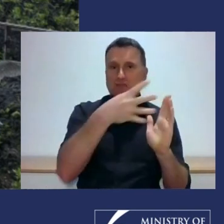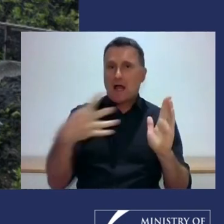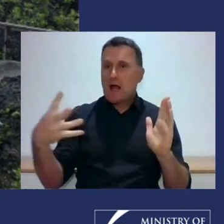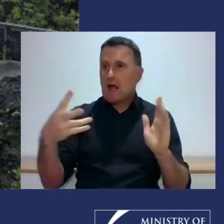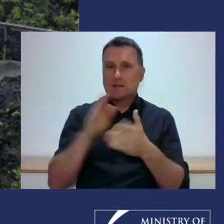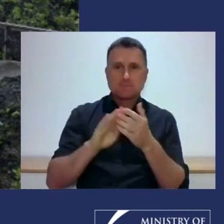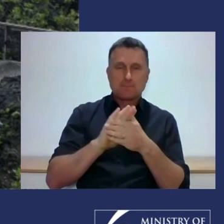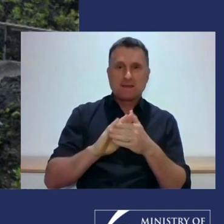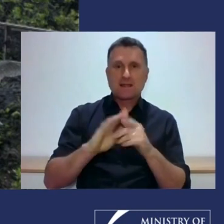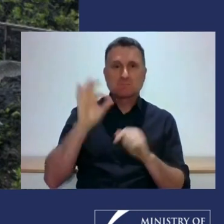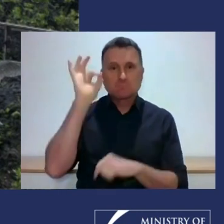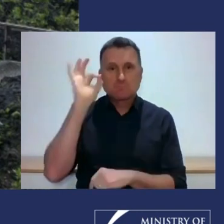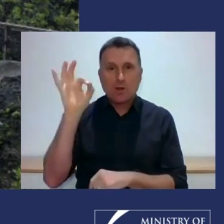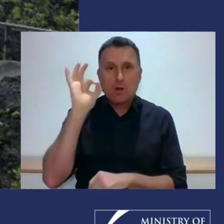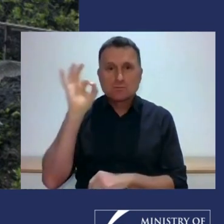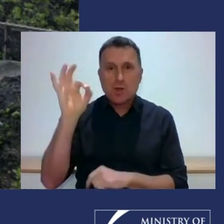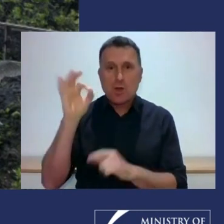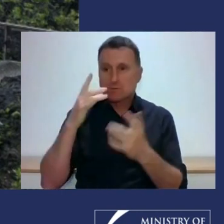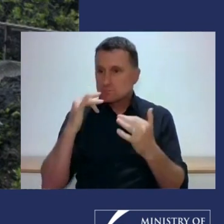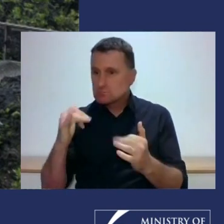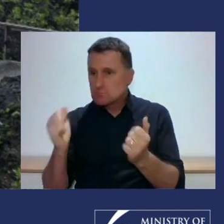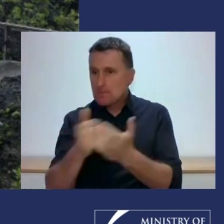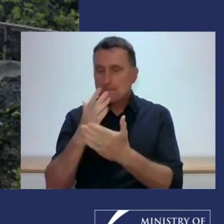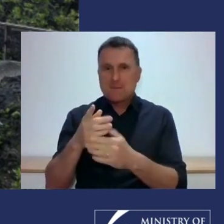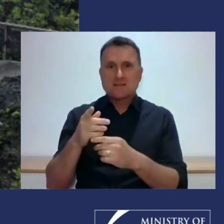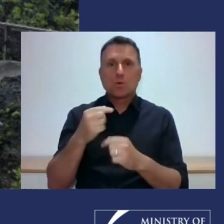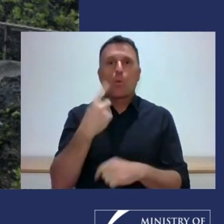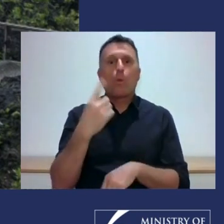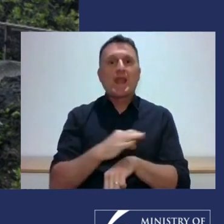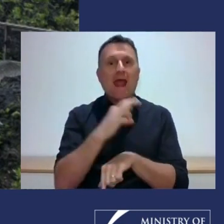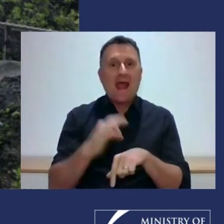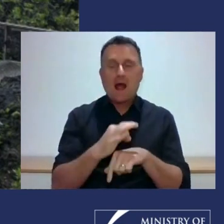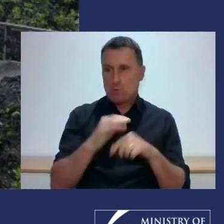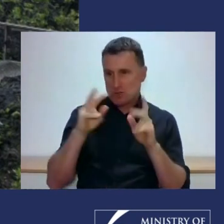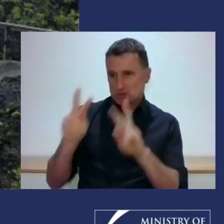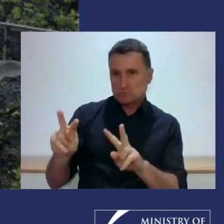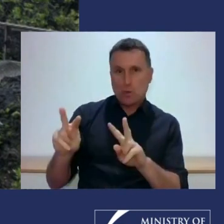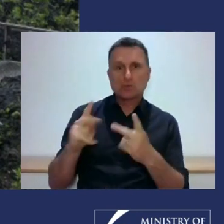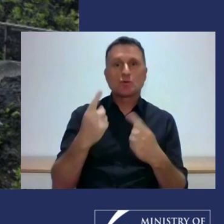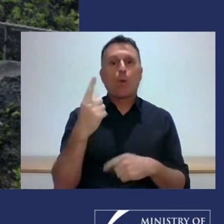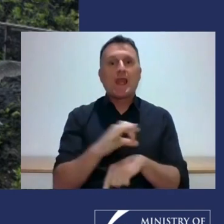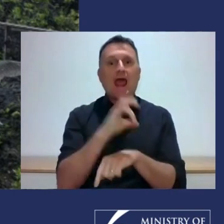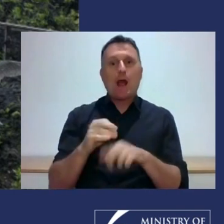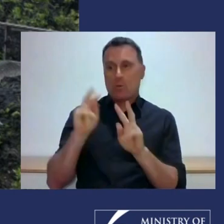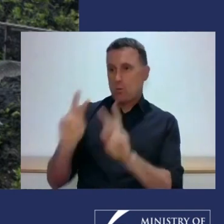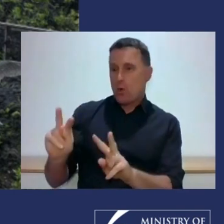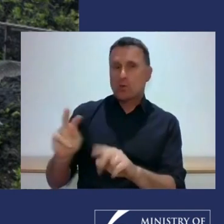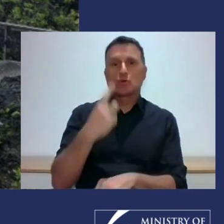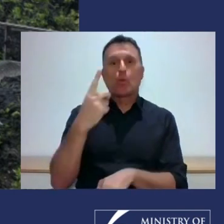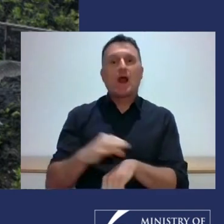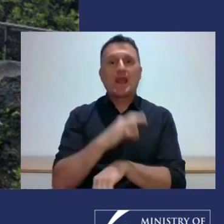have hourly recordings and make absolutely sure. You have to be extremely vigilant. And you also have to work in a